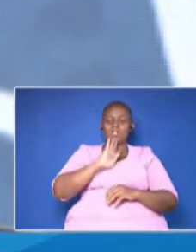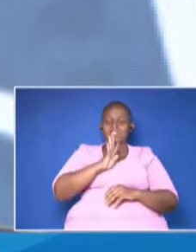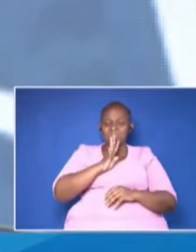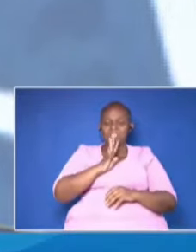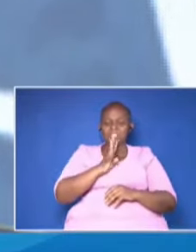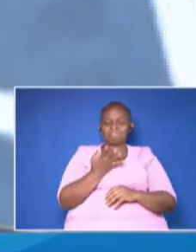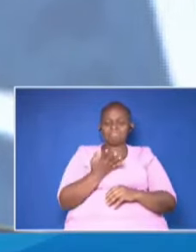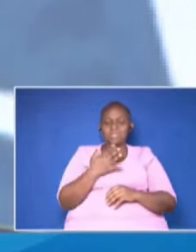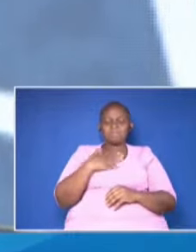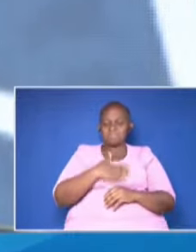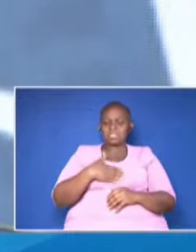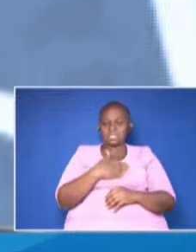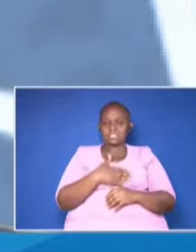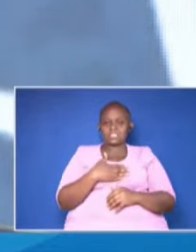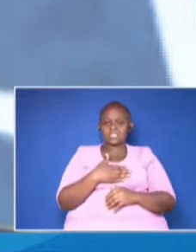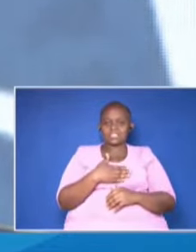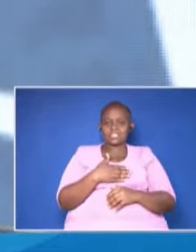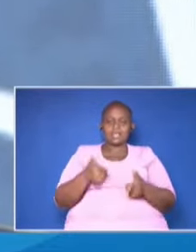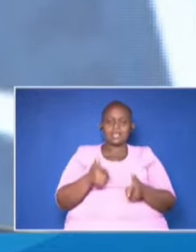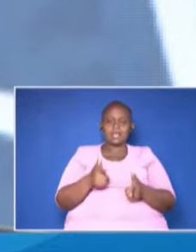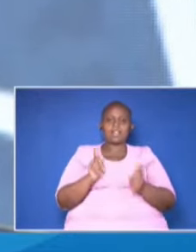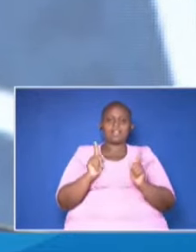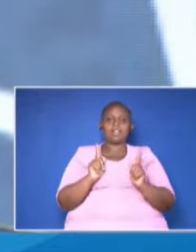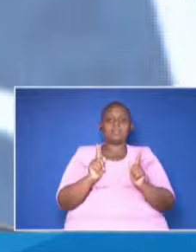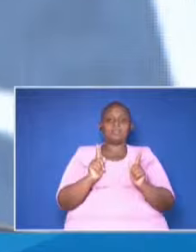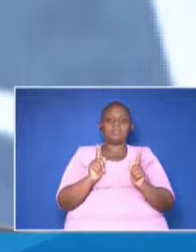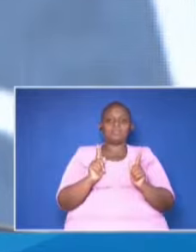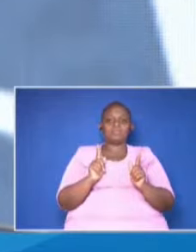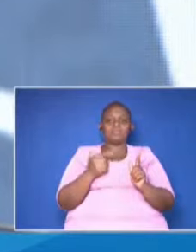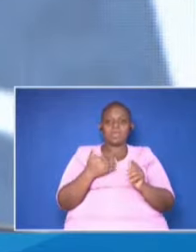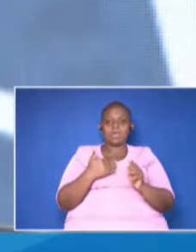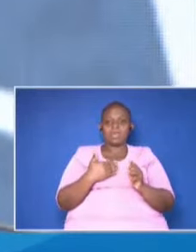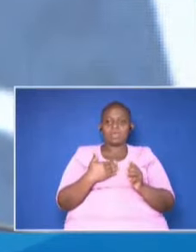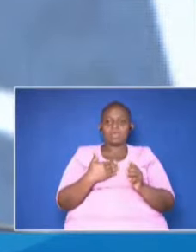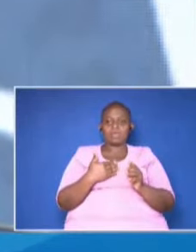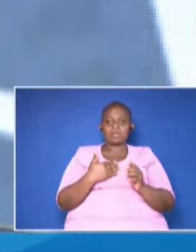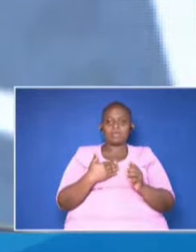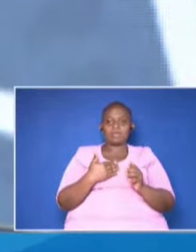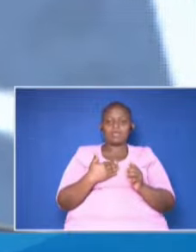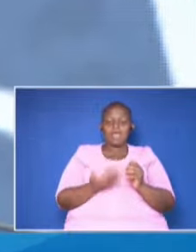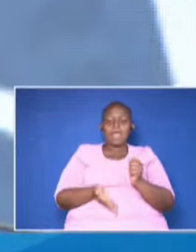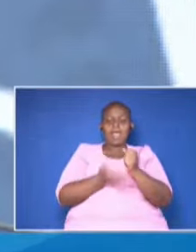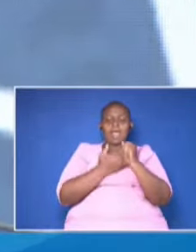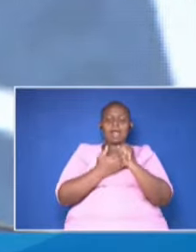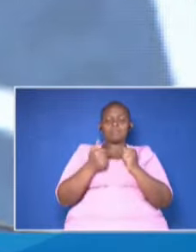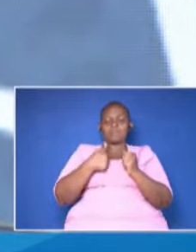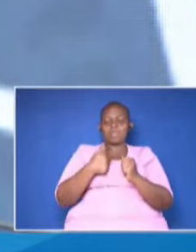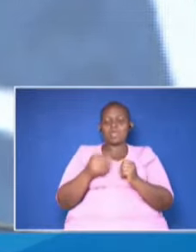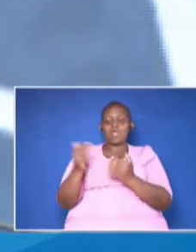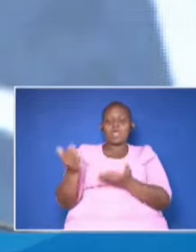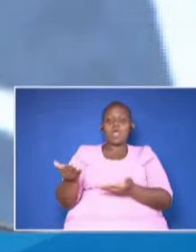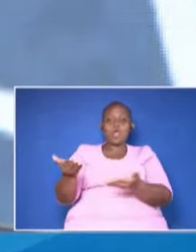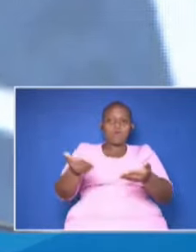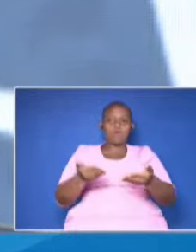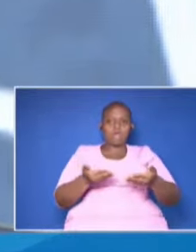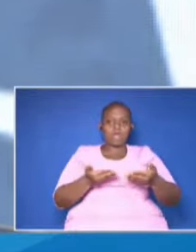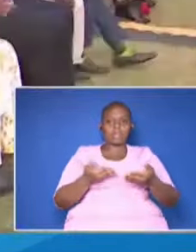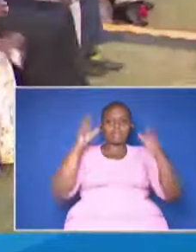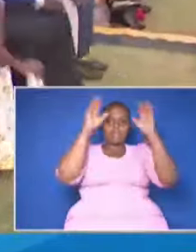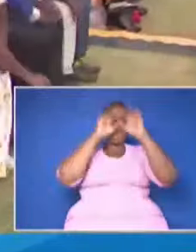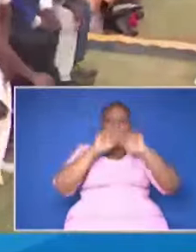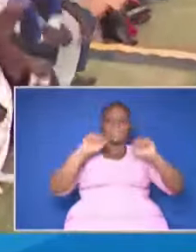behalf please all assist me to welcome the president of the Republic